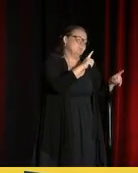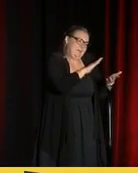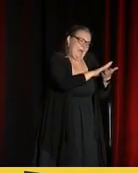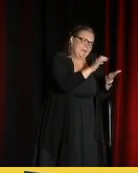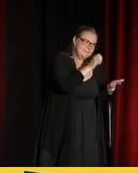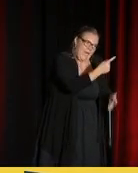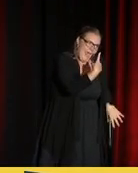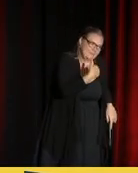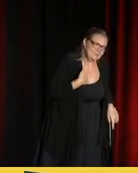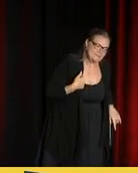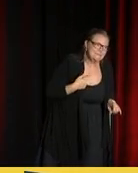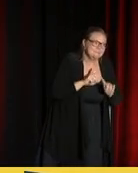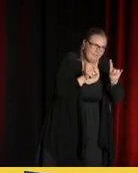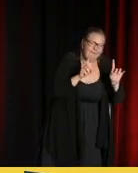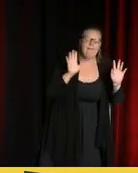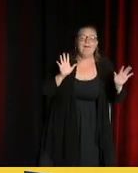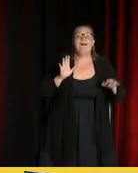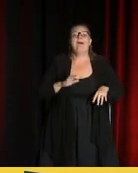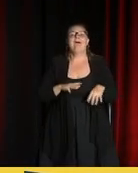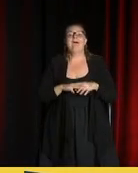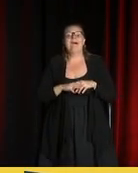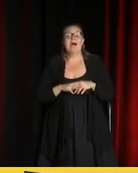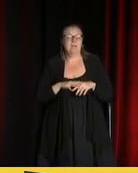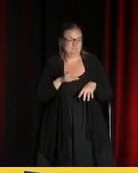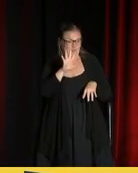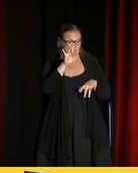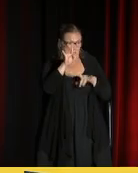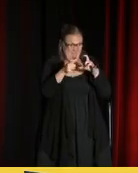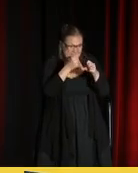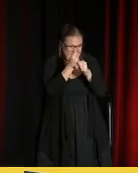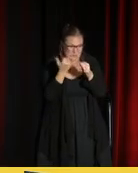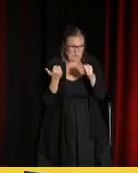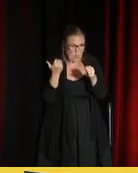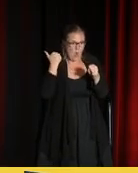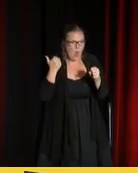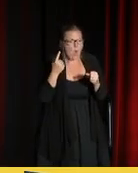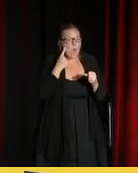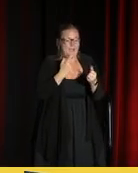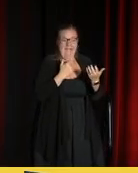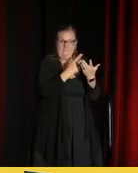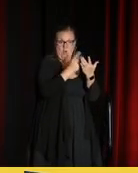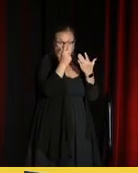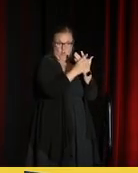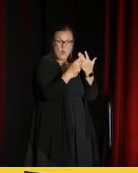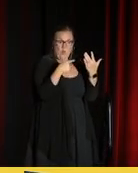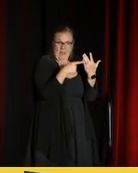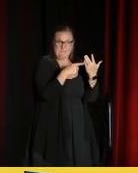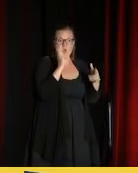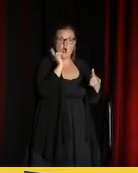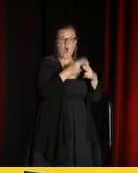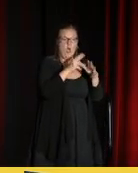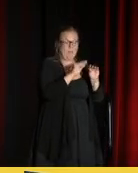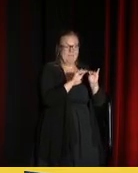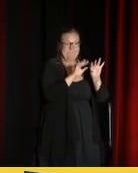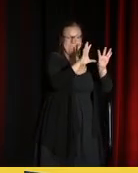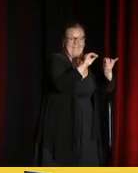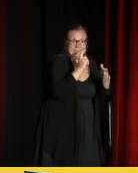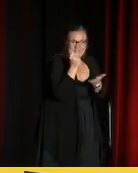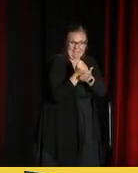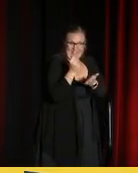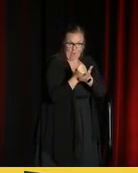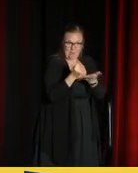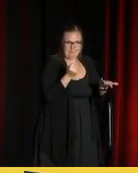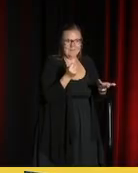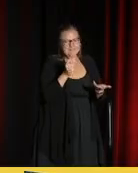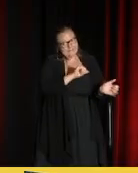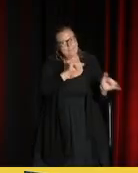ask. So about 25 years ago, I started putting this program together that we call magic therapy, like